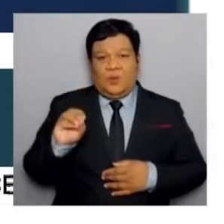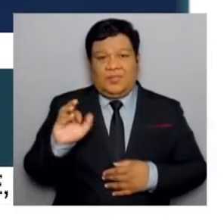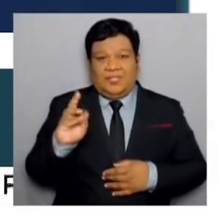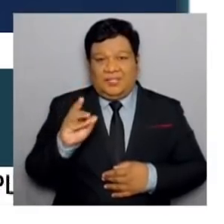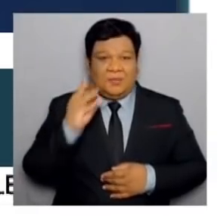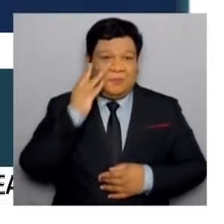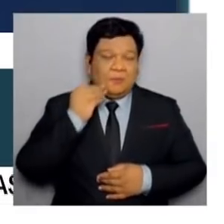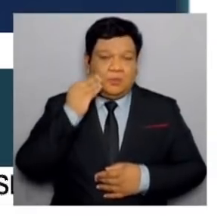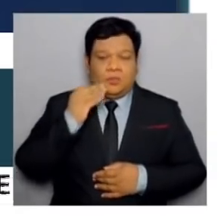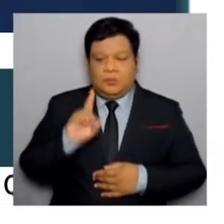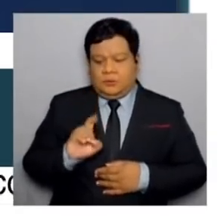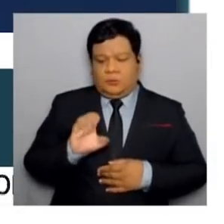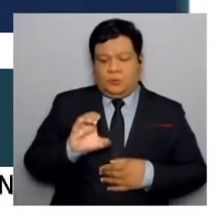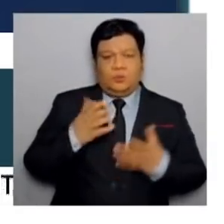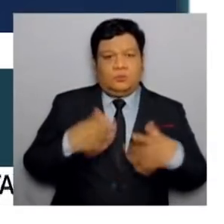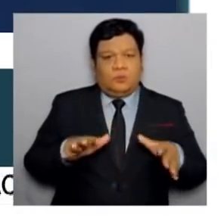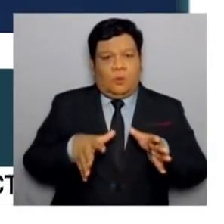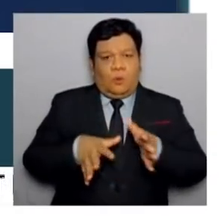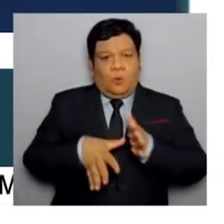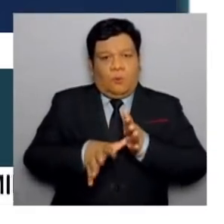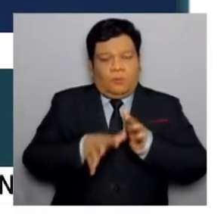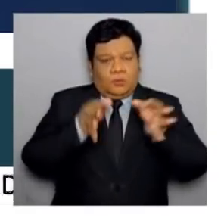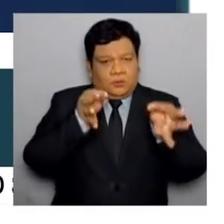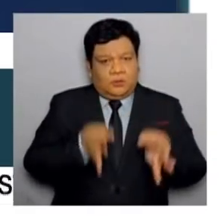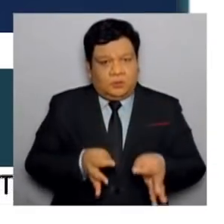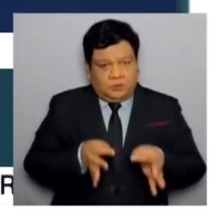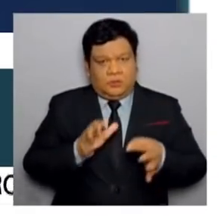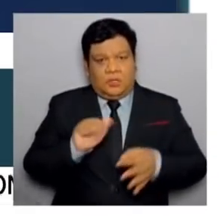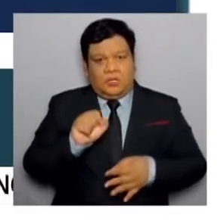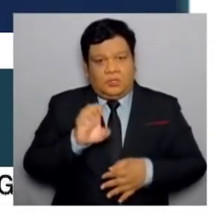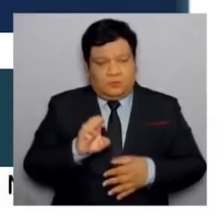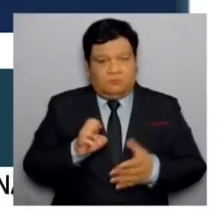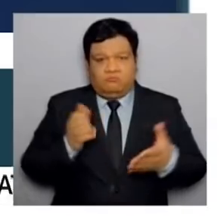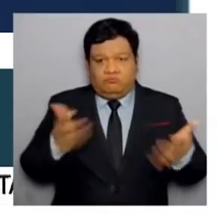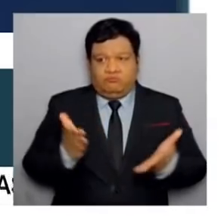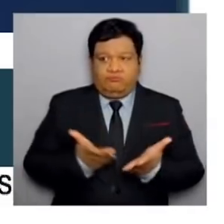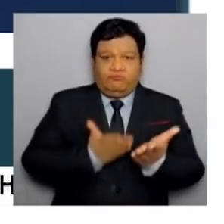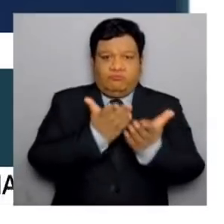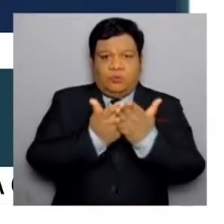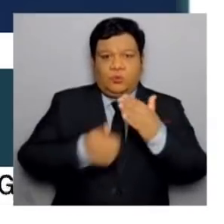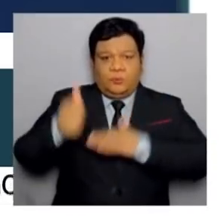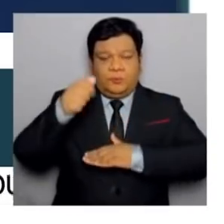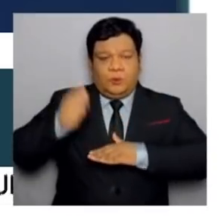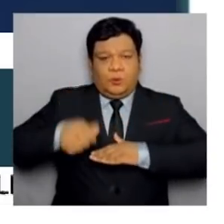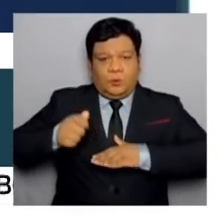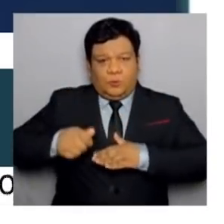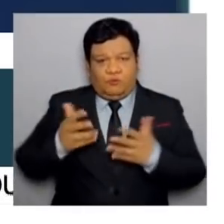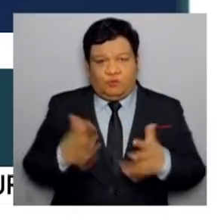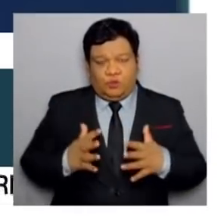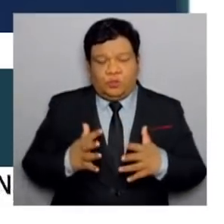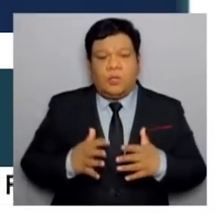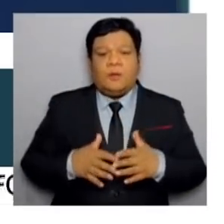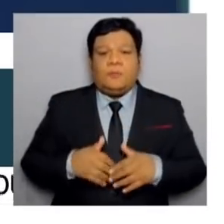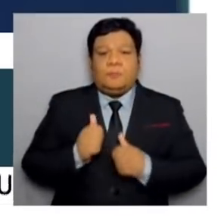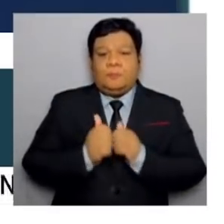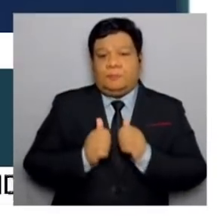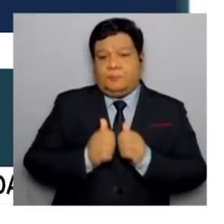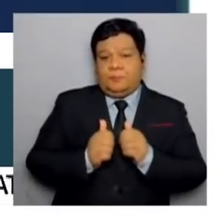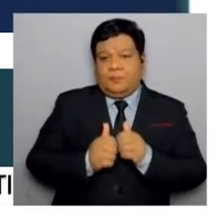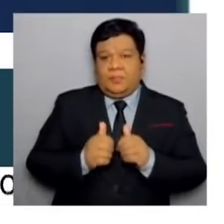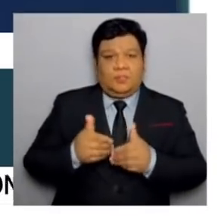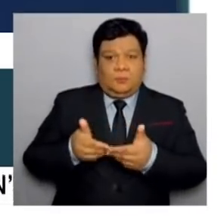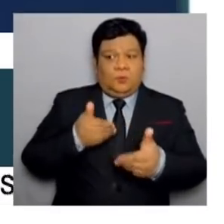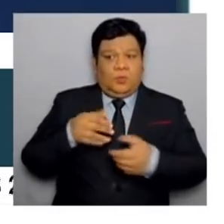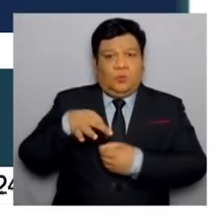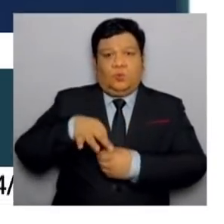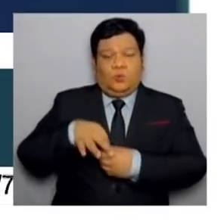as December po, natapos na yung kaso sa COMELEC at inakyat na sa Korte Suprema, that in fact, before the elections, the